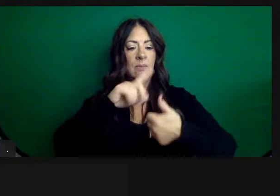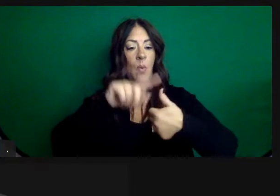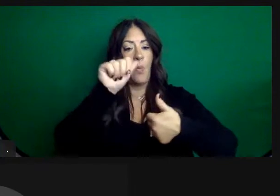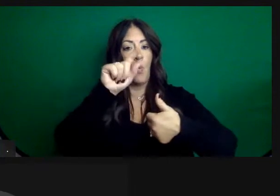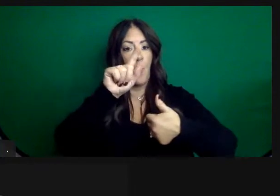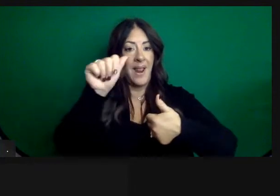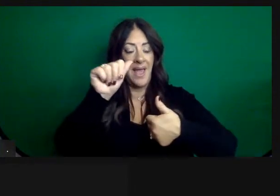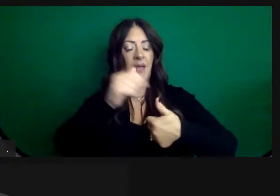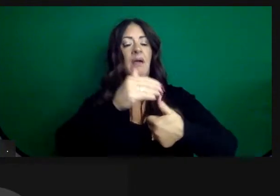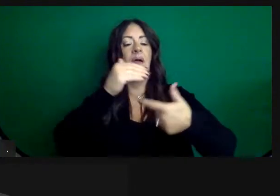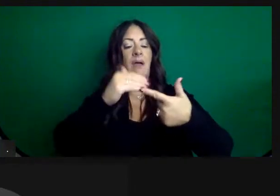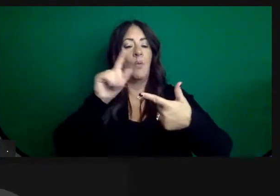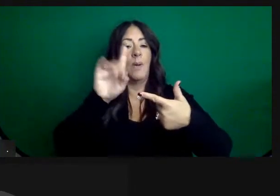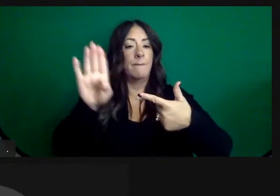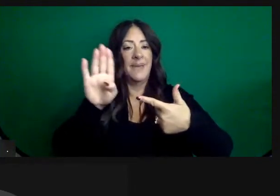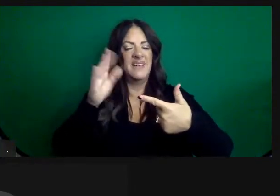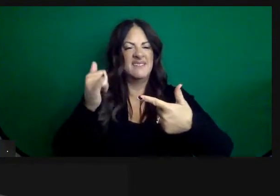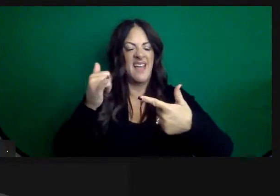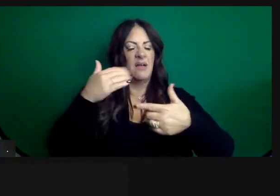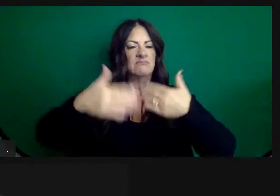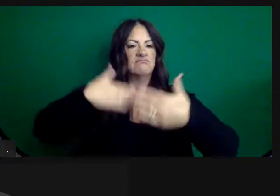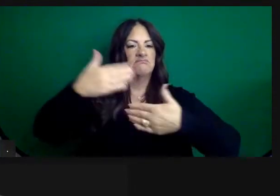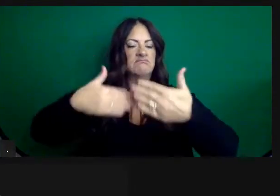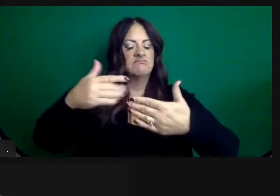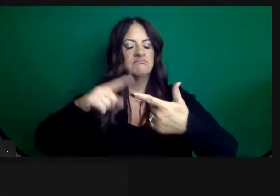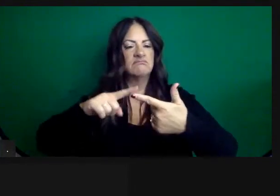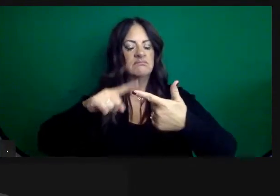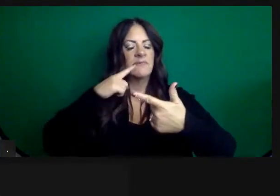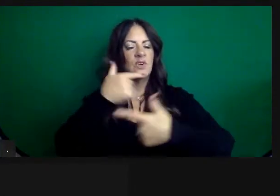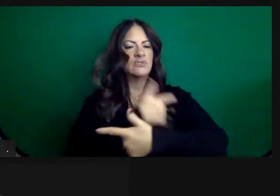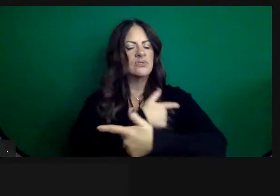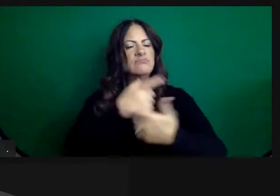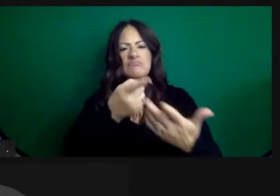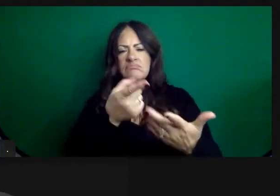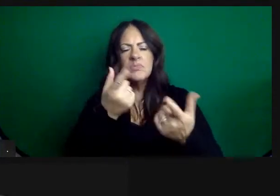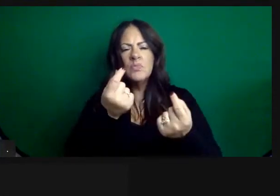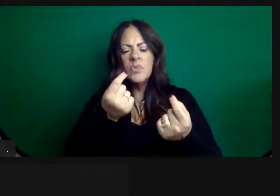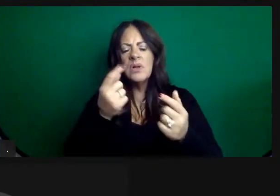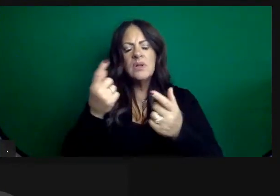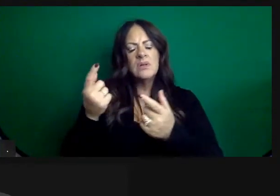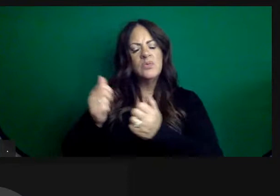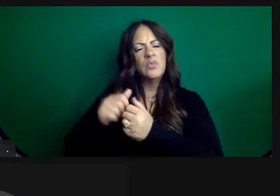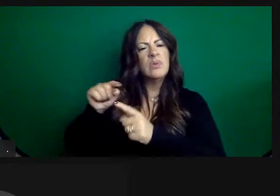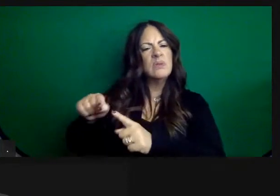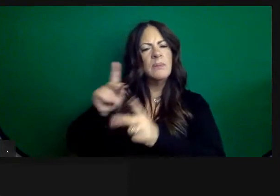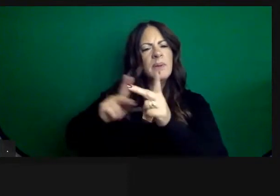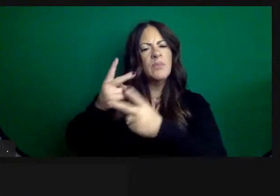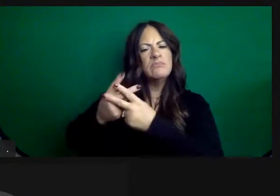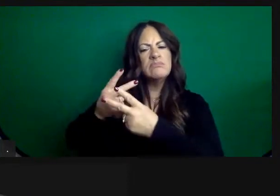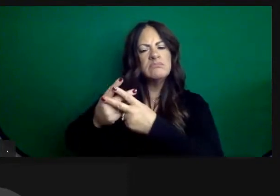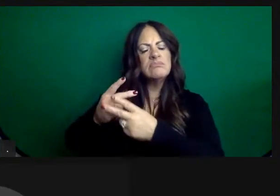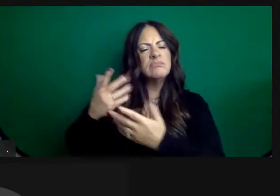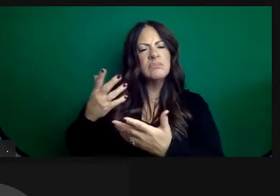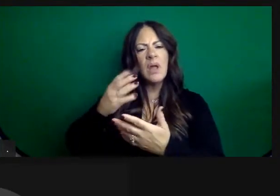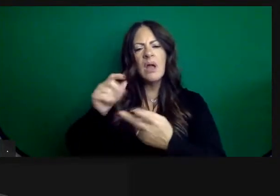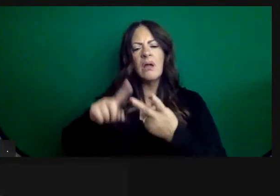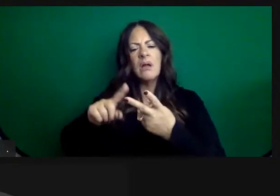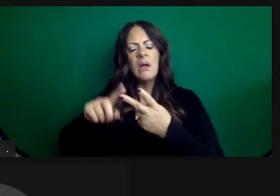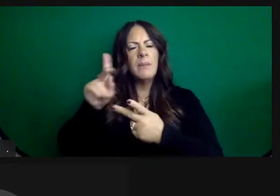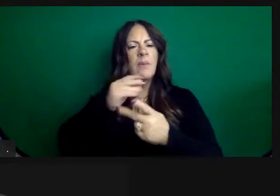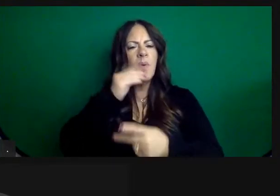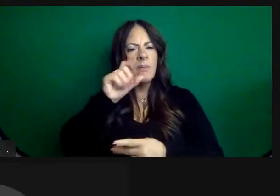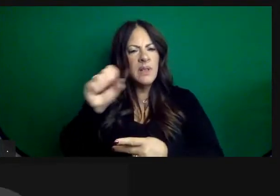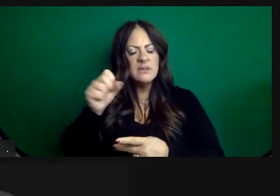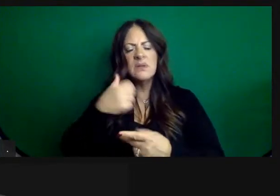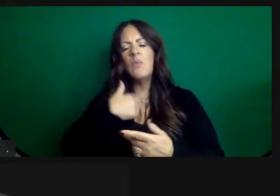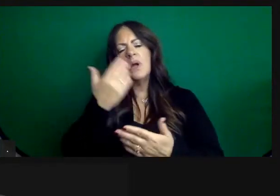wondering, so where's the state on that in terms of focusing on those groups? And then the other question is the state actually